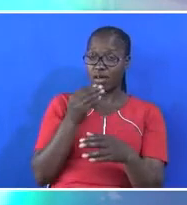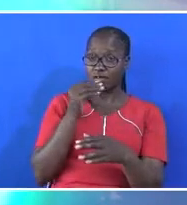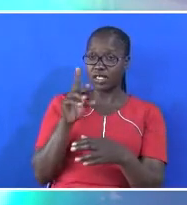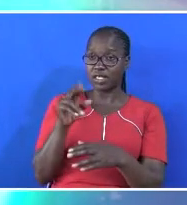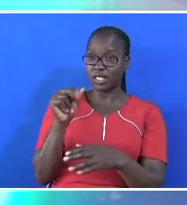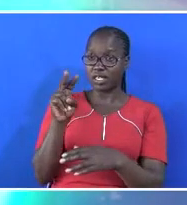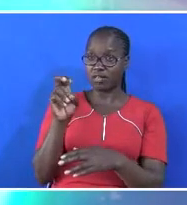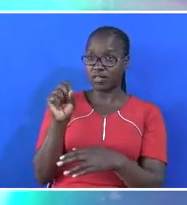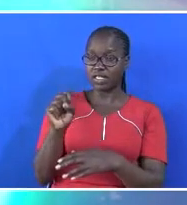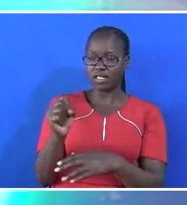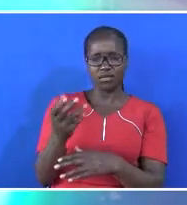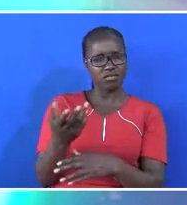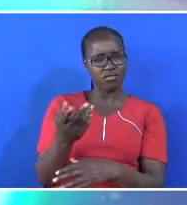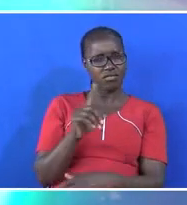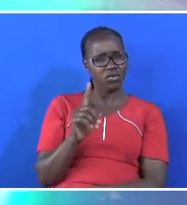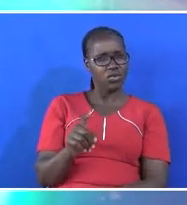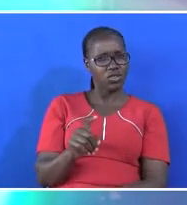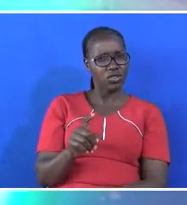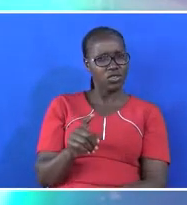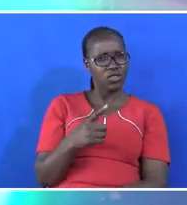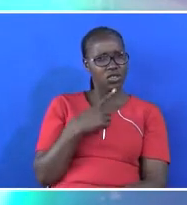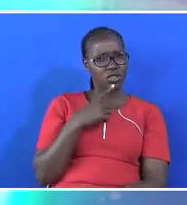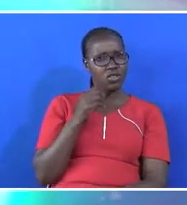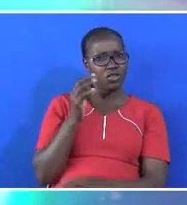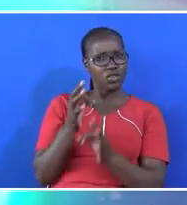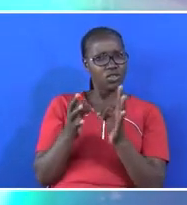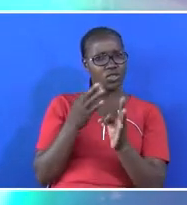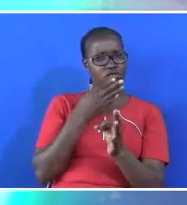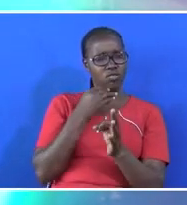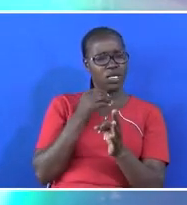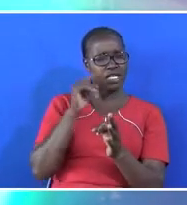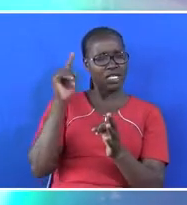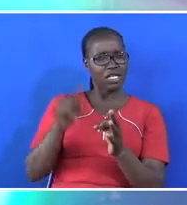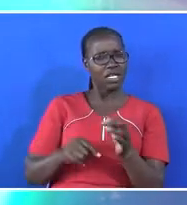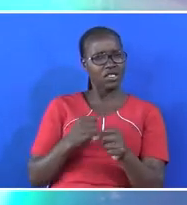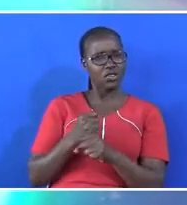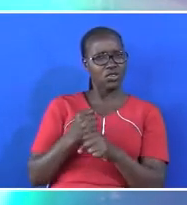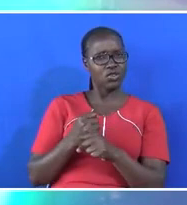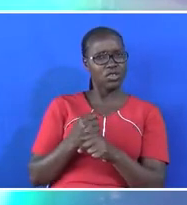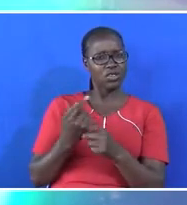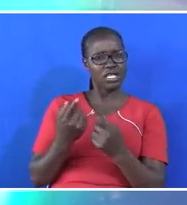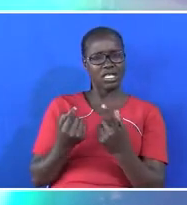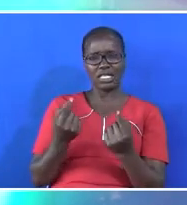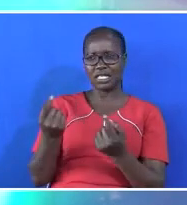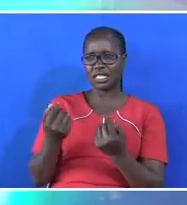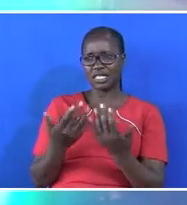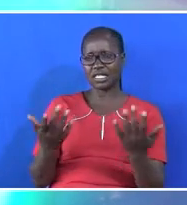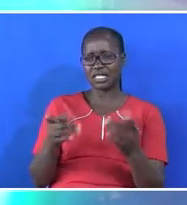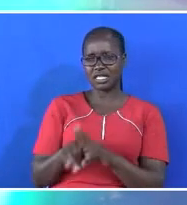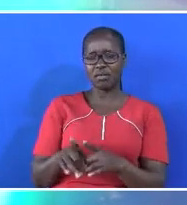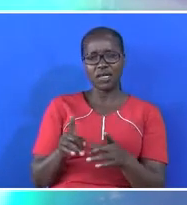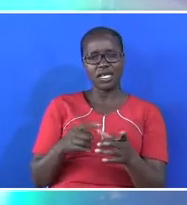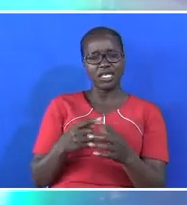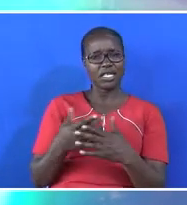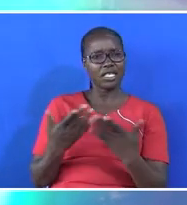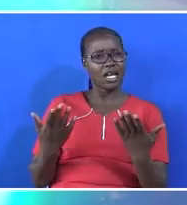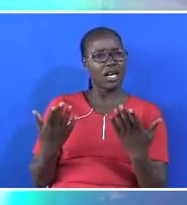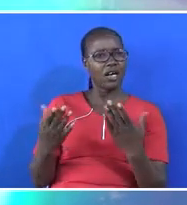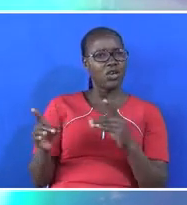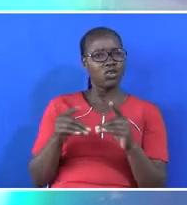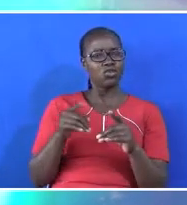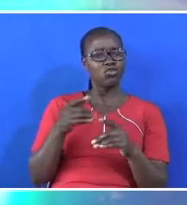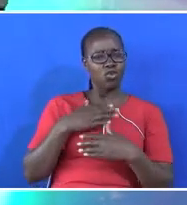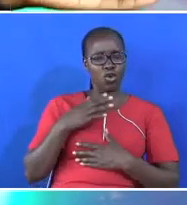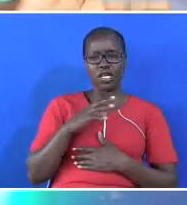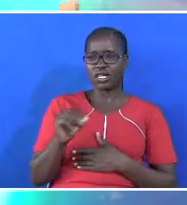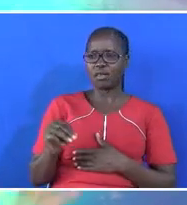you? So if man cannot do even the little things like that, how do you honor